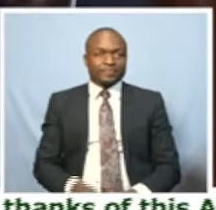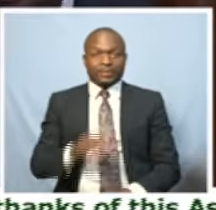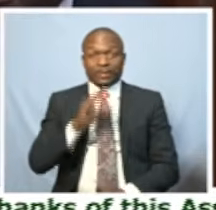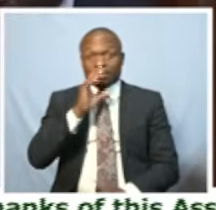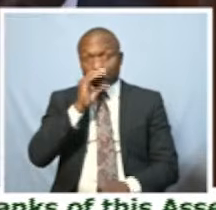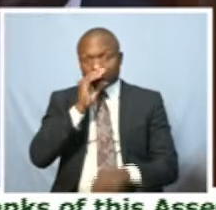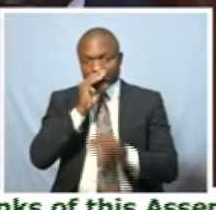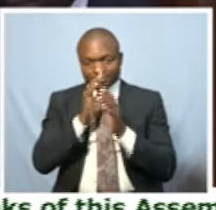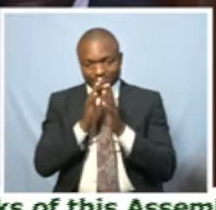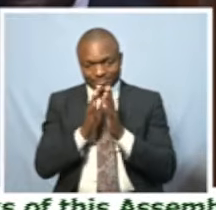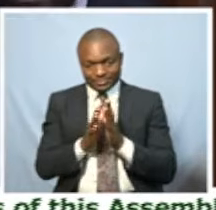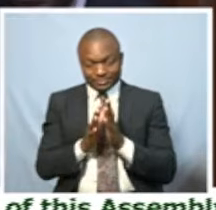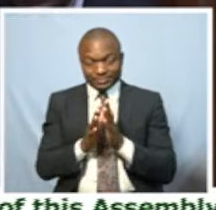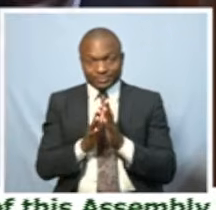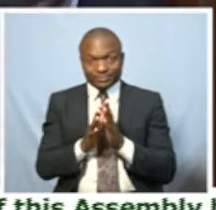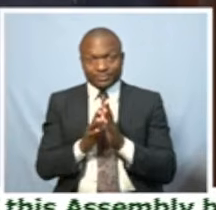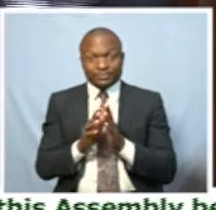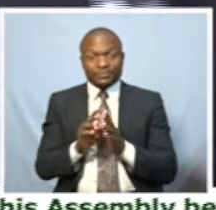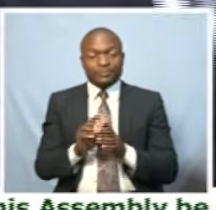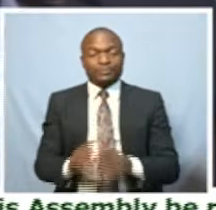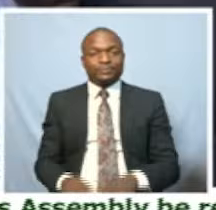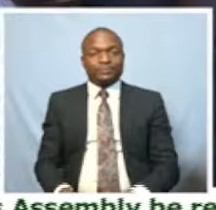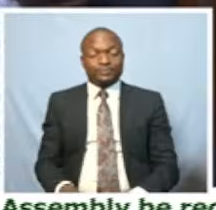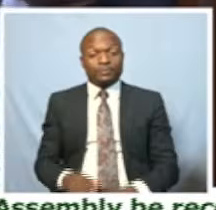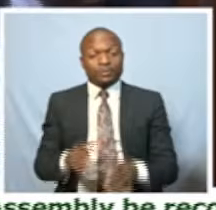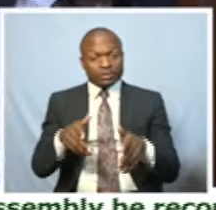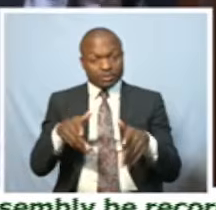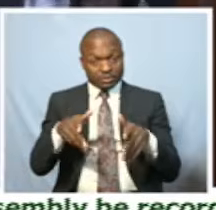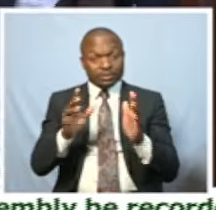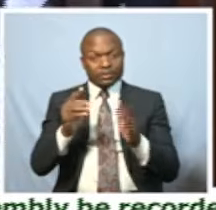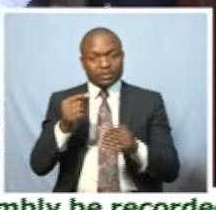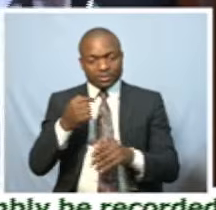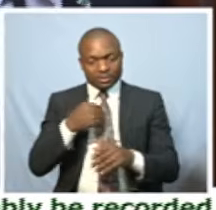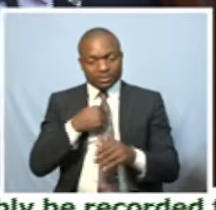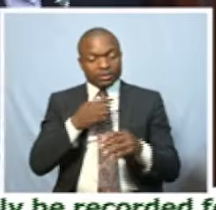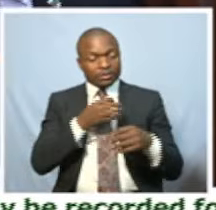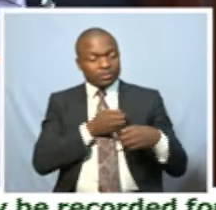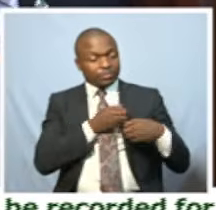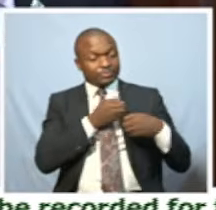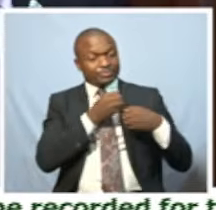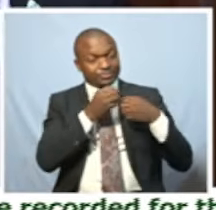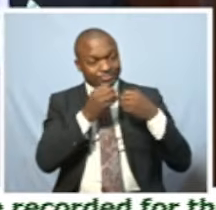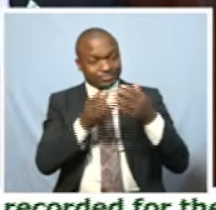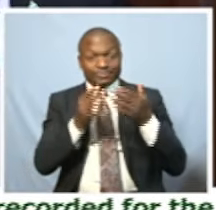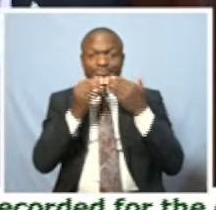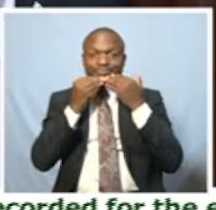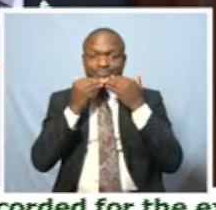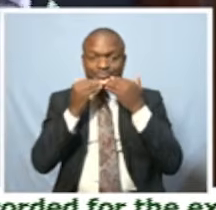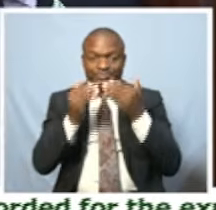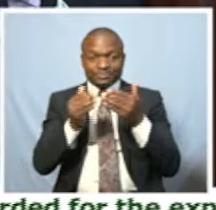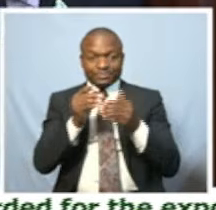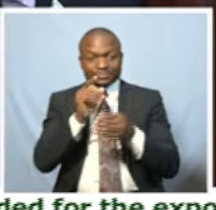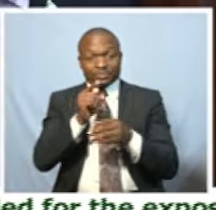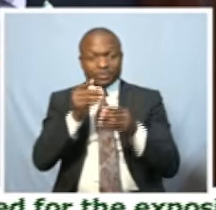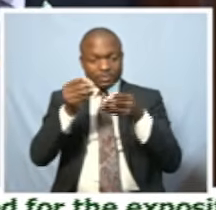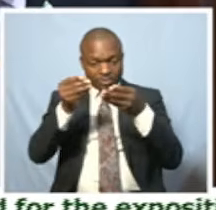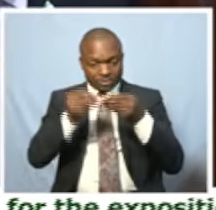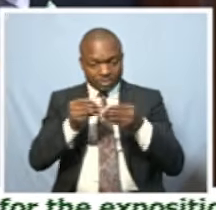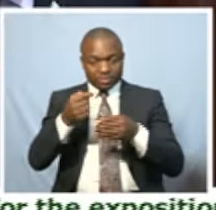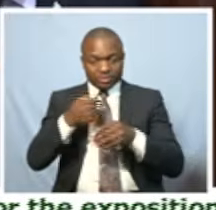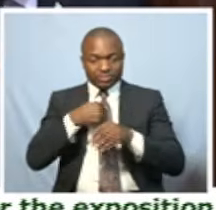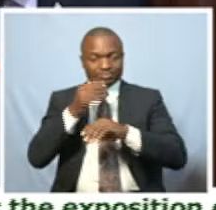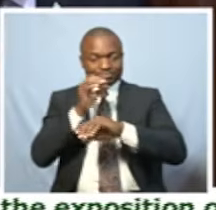Mr. Speaker, from the outset, allow me to express my profound gratitude to you for according me this